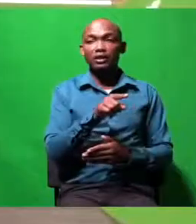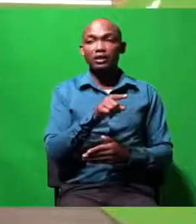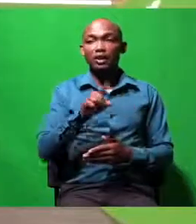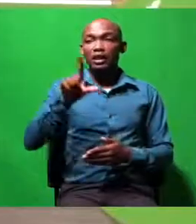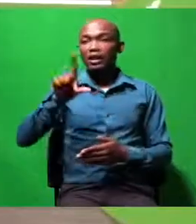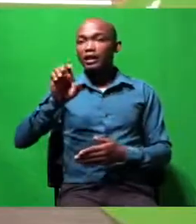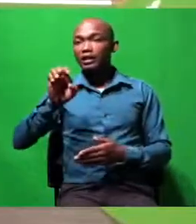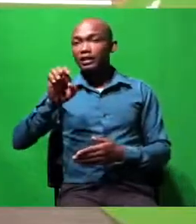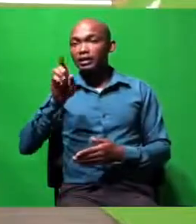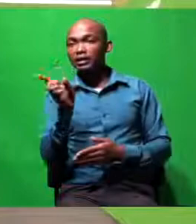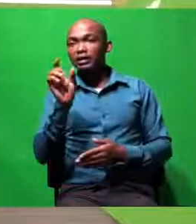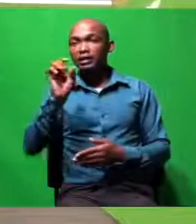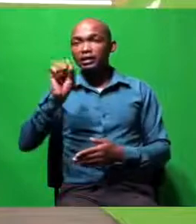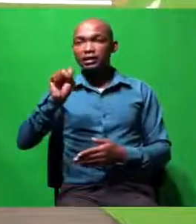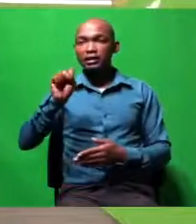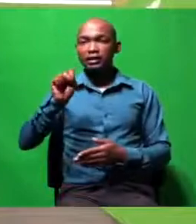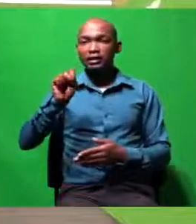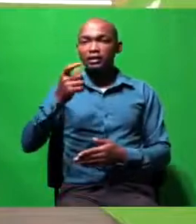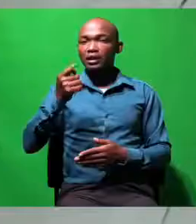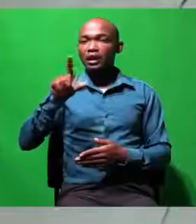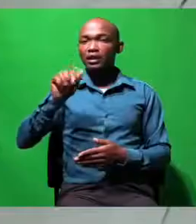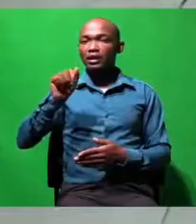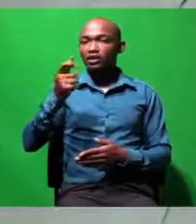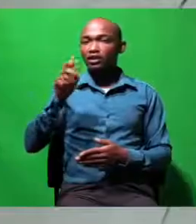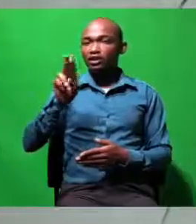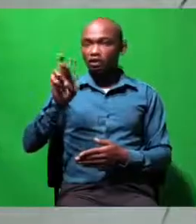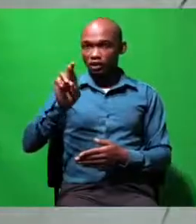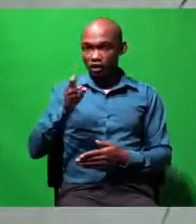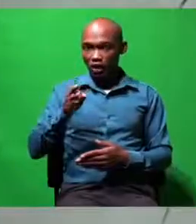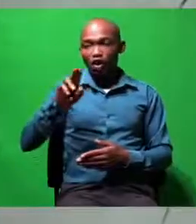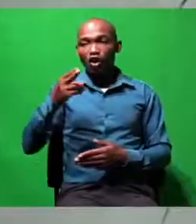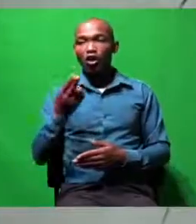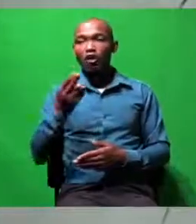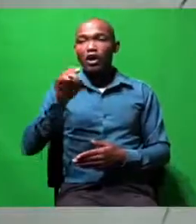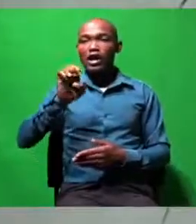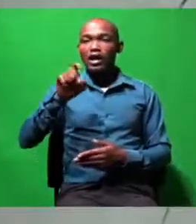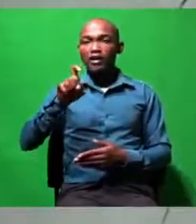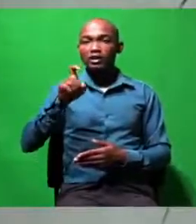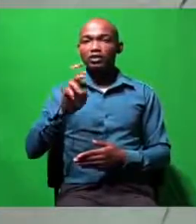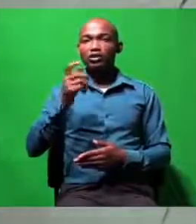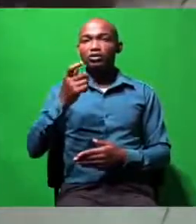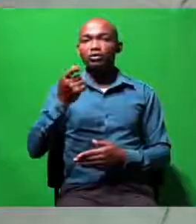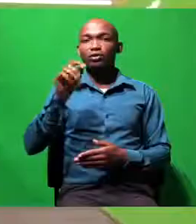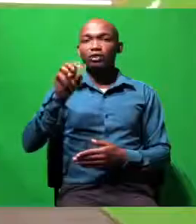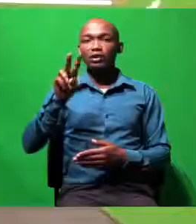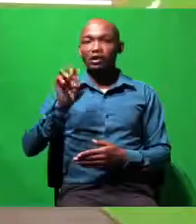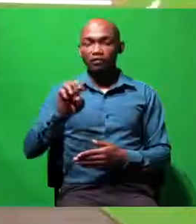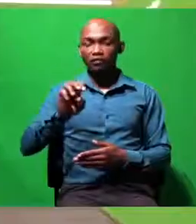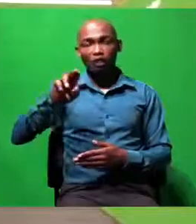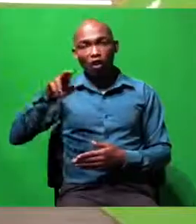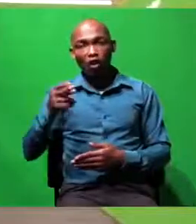Legislature, executive, or judiciary? Who can try to mention it? When you see the